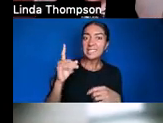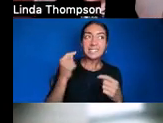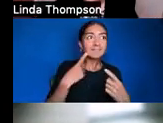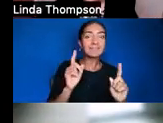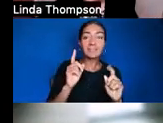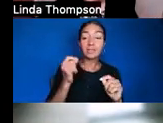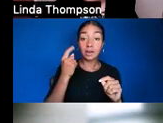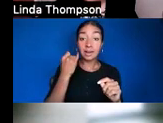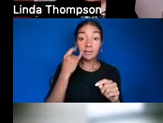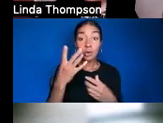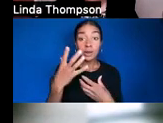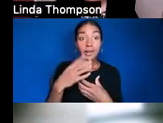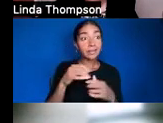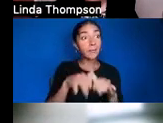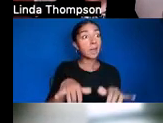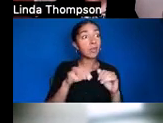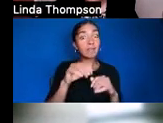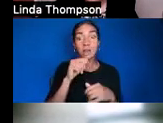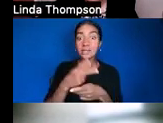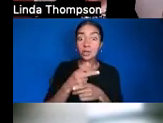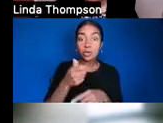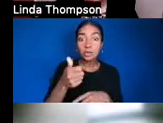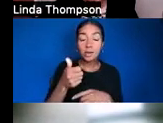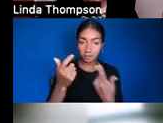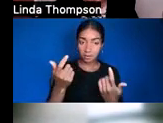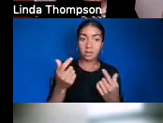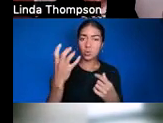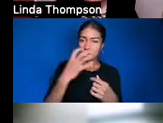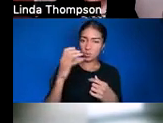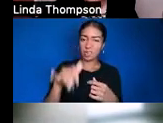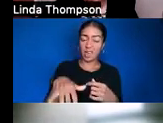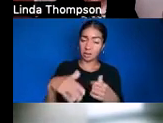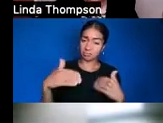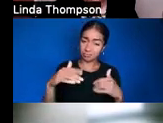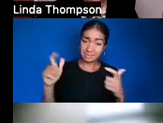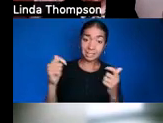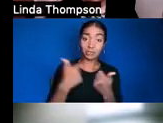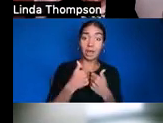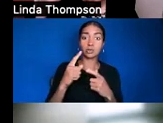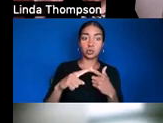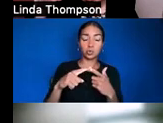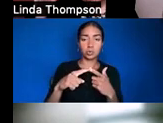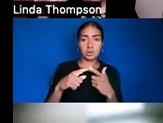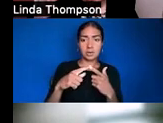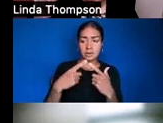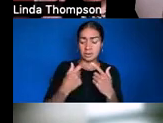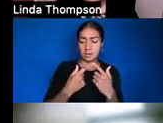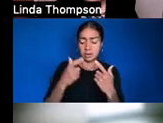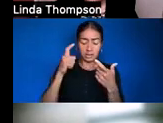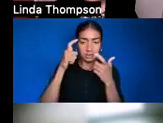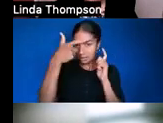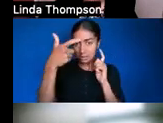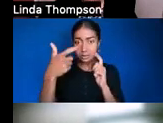of not taking care of yourself, that can be a very big challenge to undo that way of